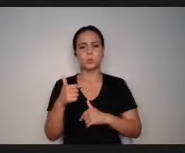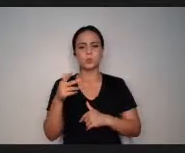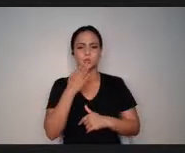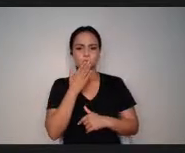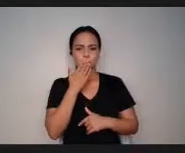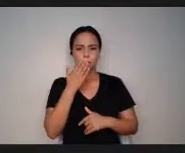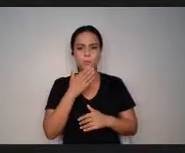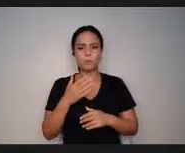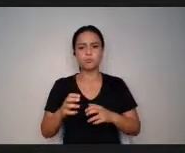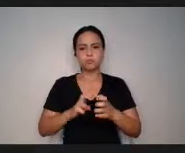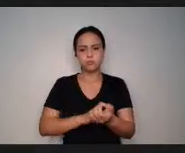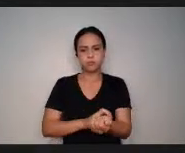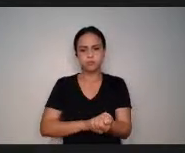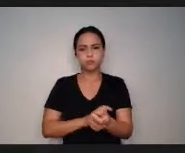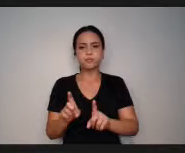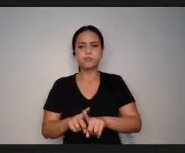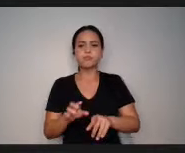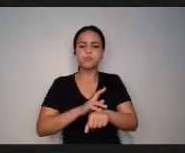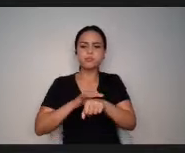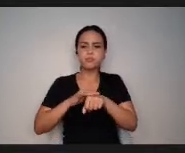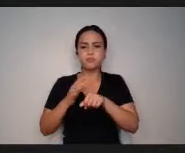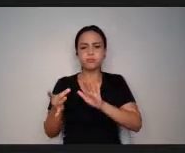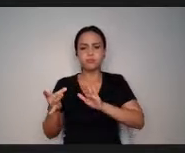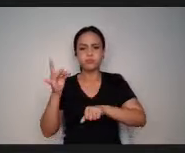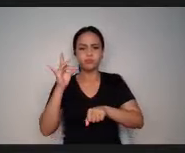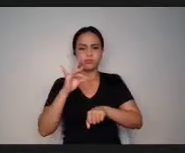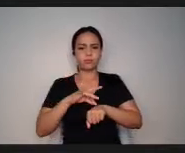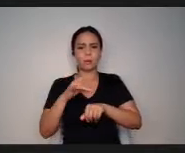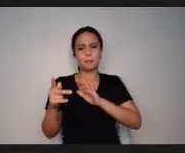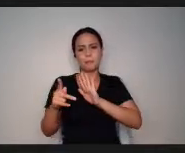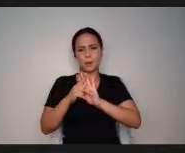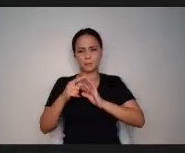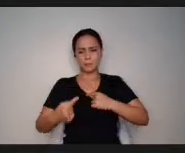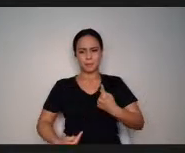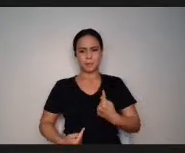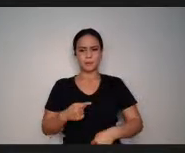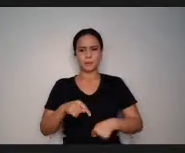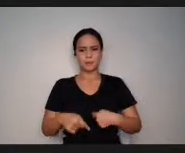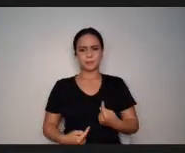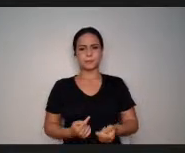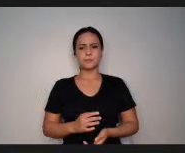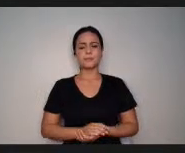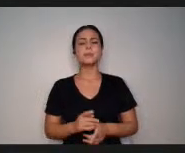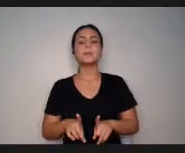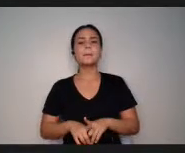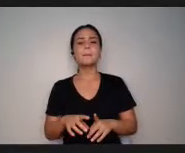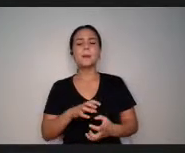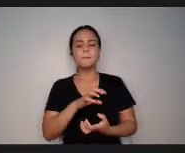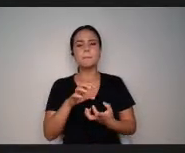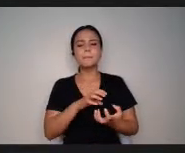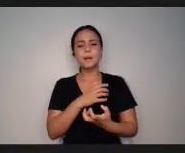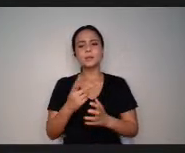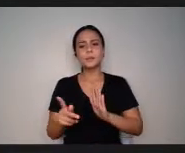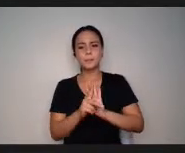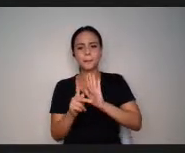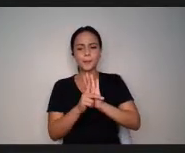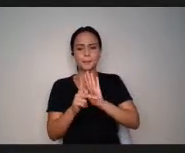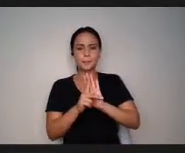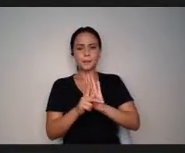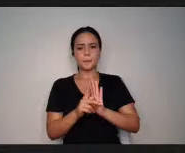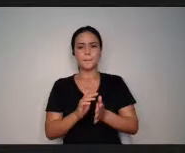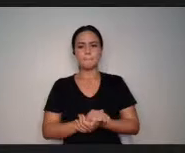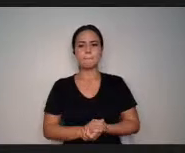diseases. As well, they're impacting on high blood pressure and hypertension, and burnout and